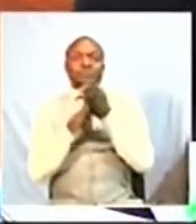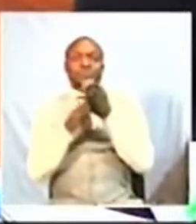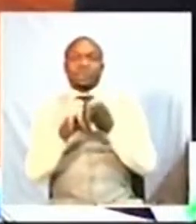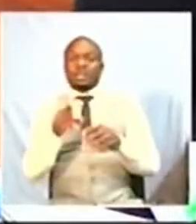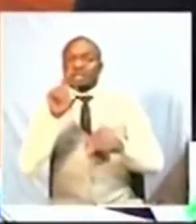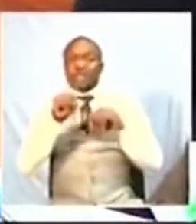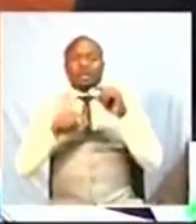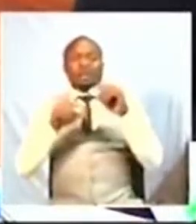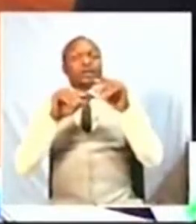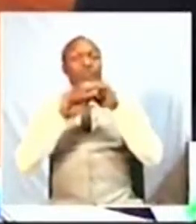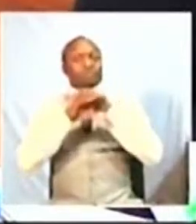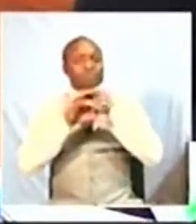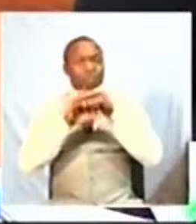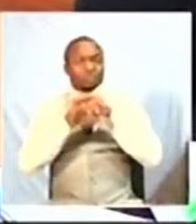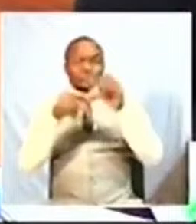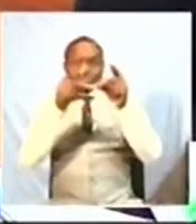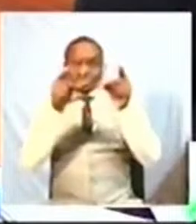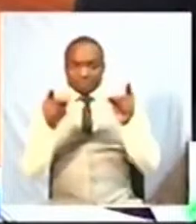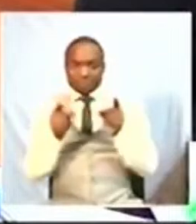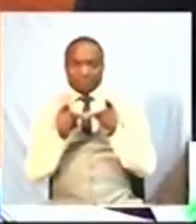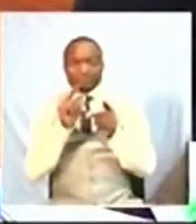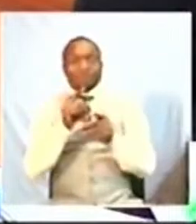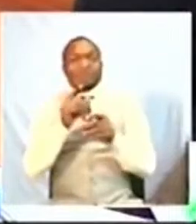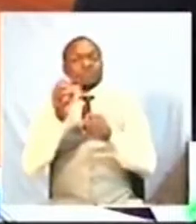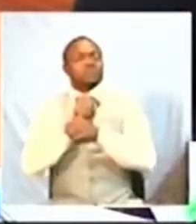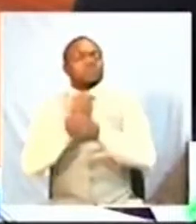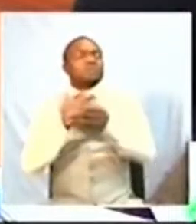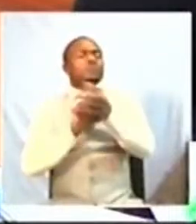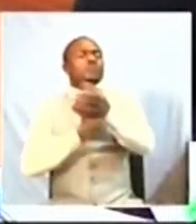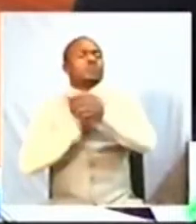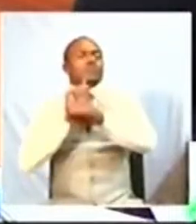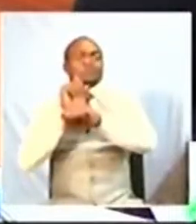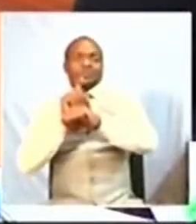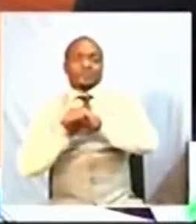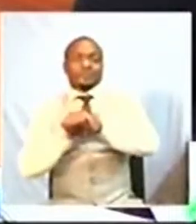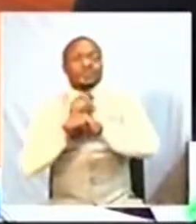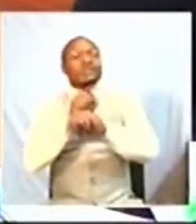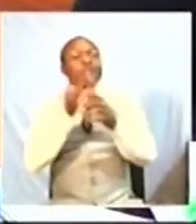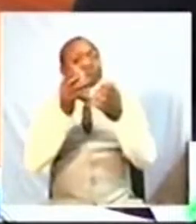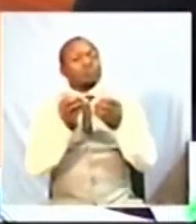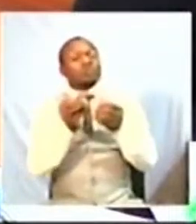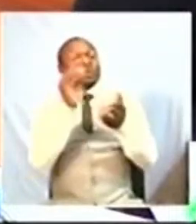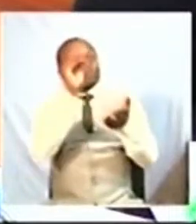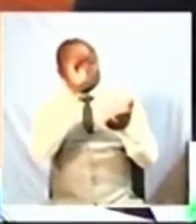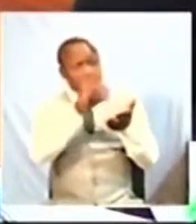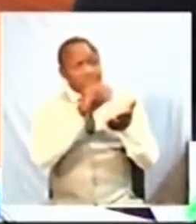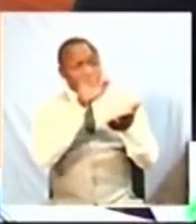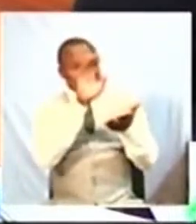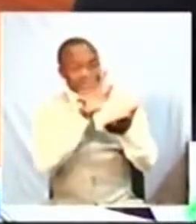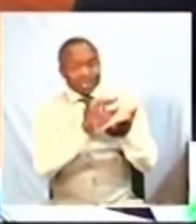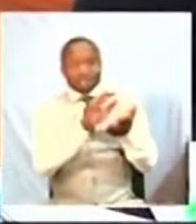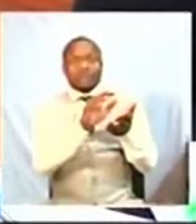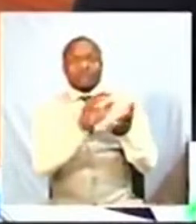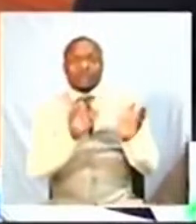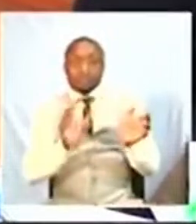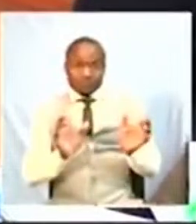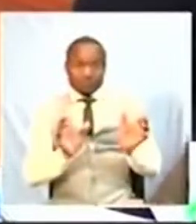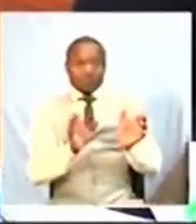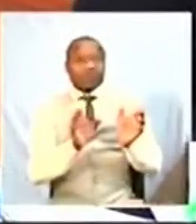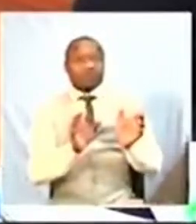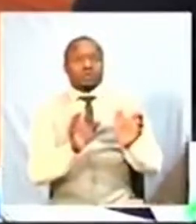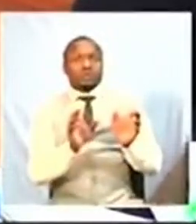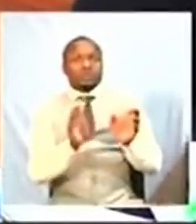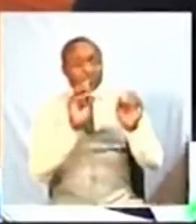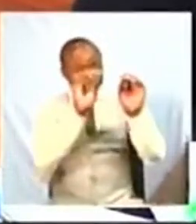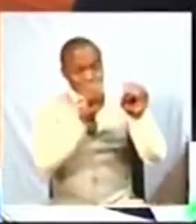site. And that took a long time because they really wanted it to be there. So they've actually been compelled to move it where it is